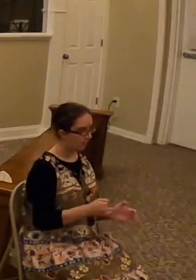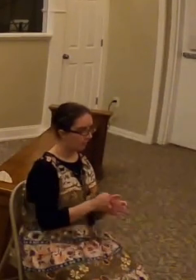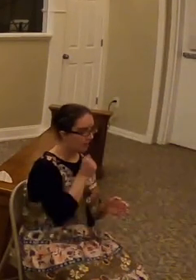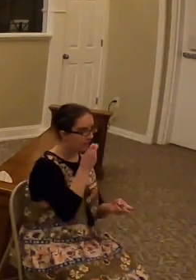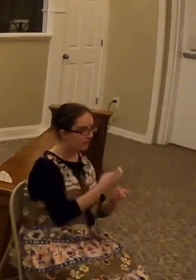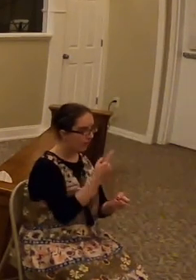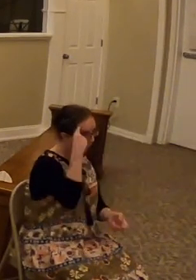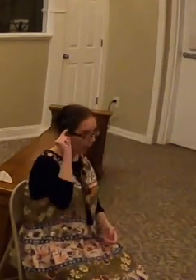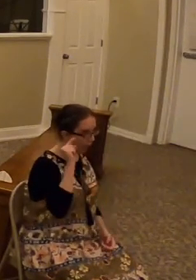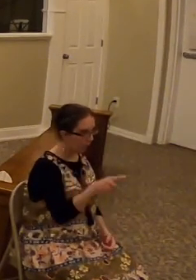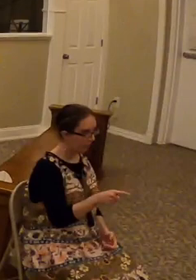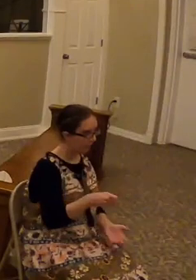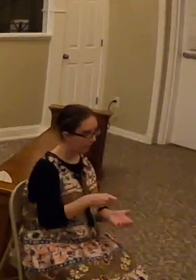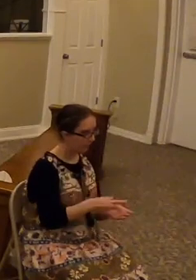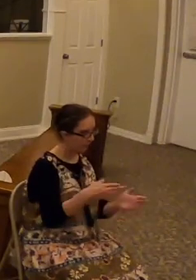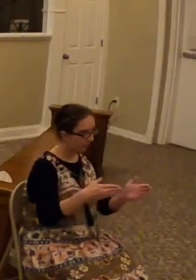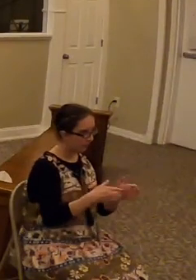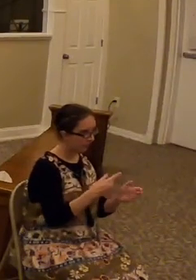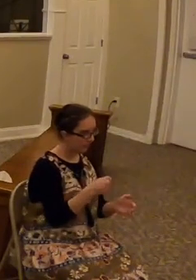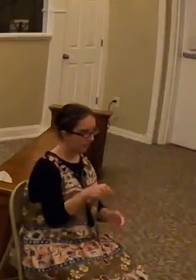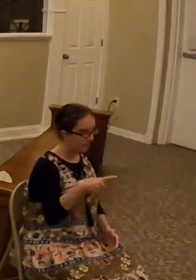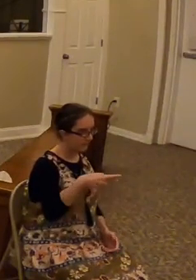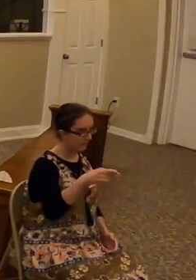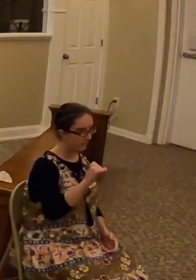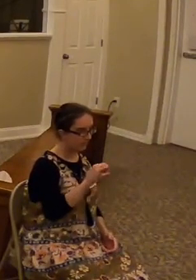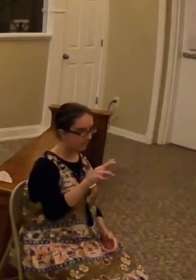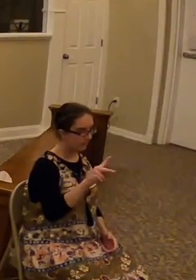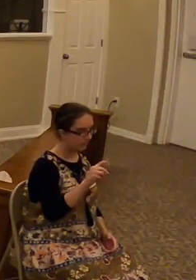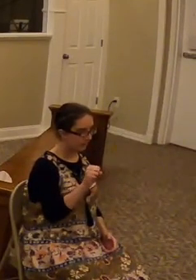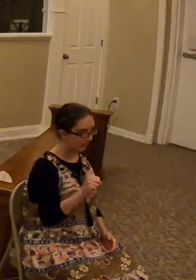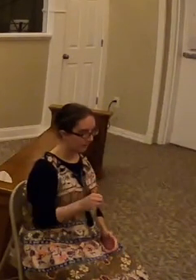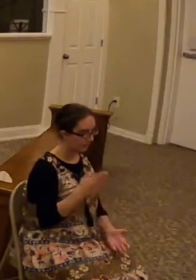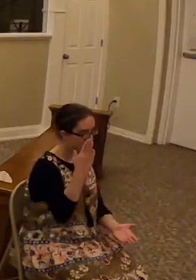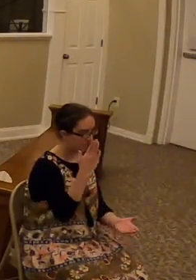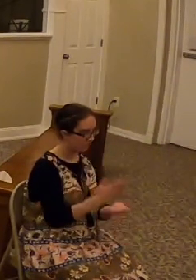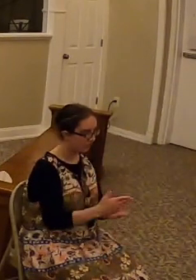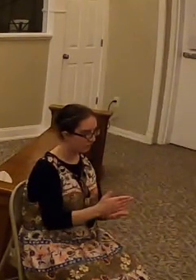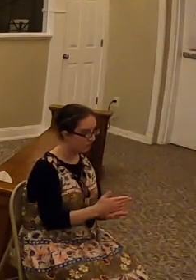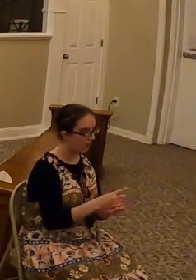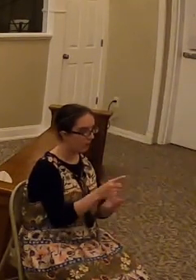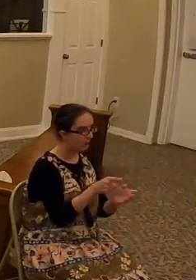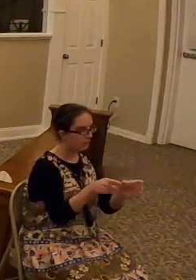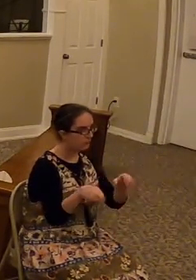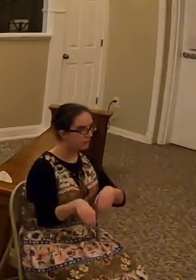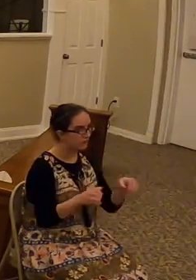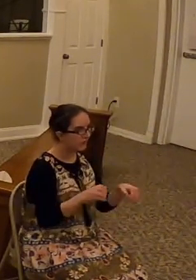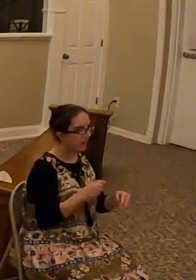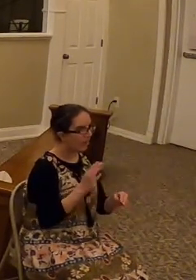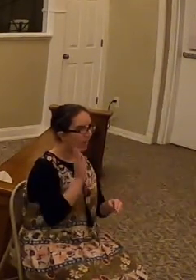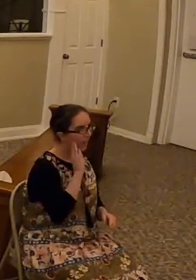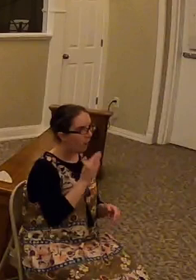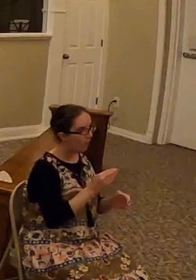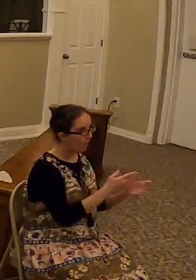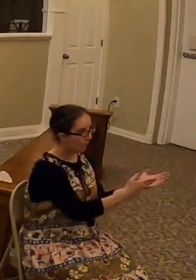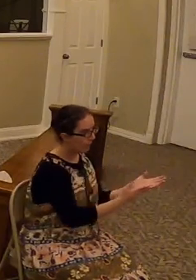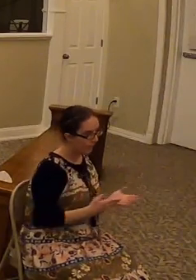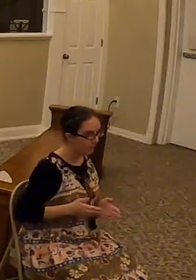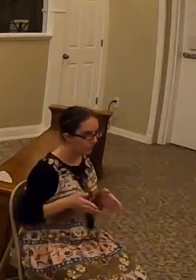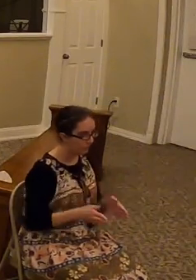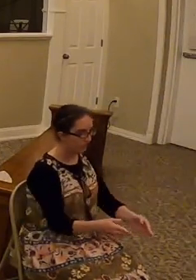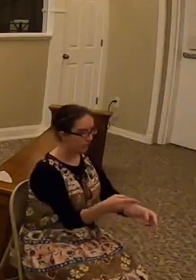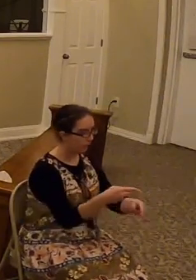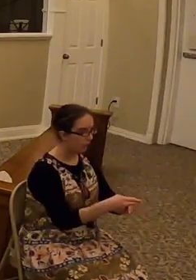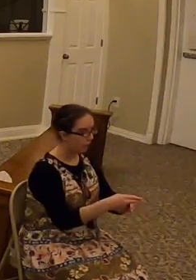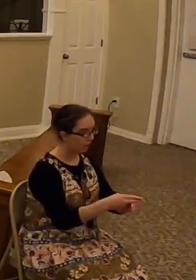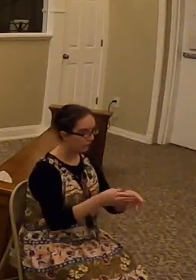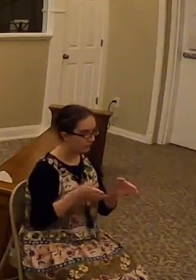It's hard for you to kick against the pricks. Stop what you're doing. I'm about to send you to a street